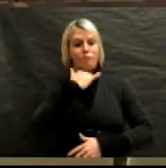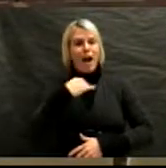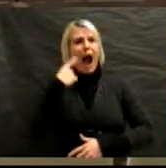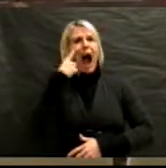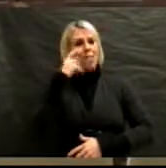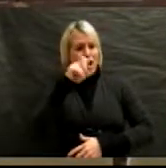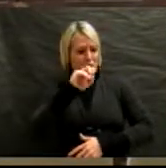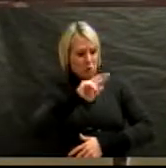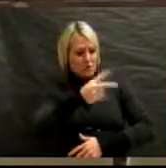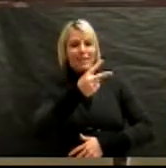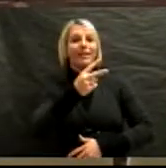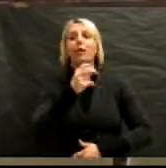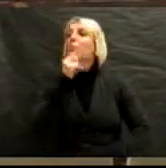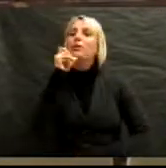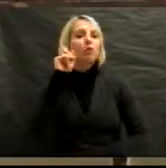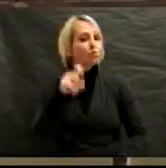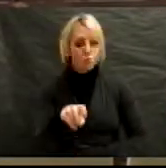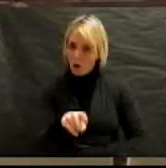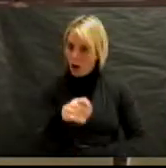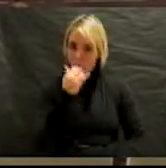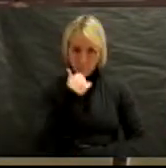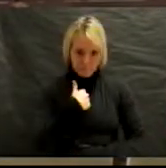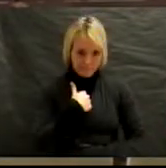seconded. Those who are nominated